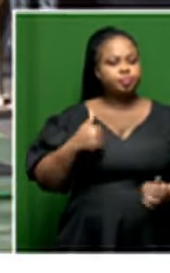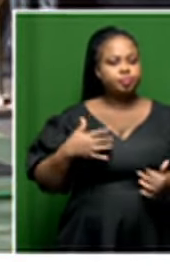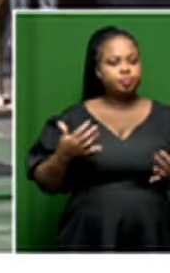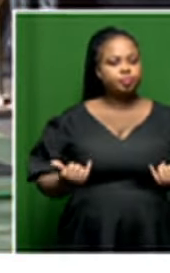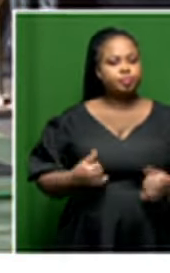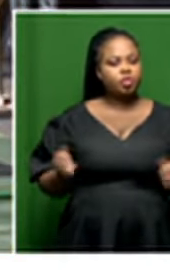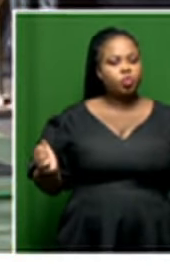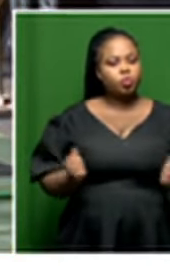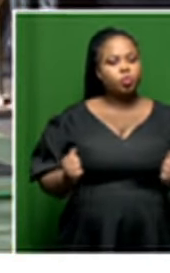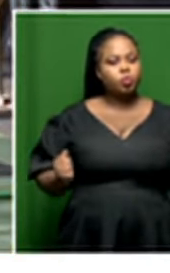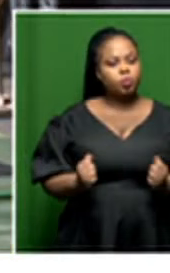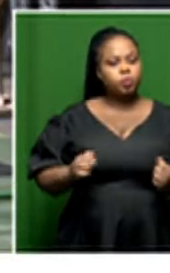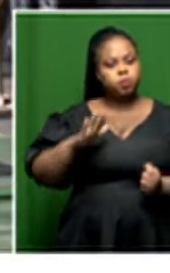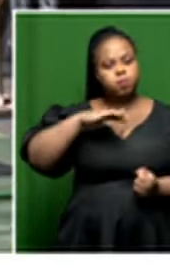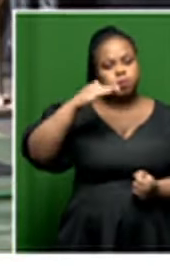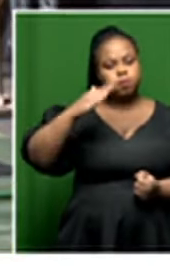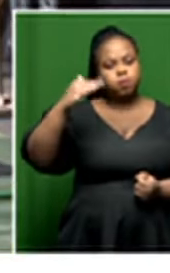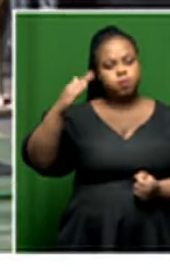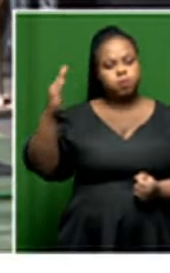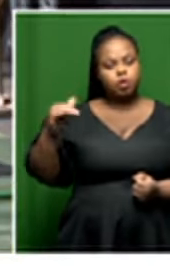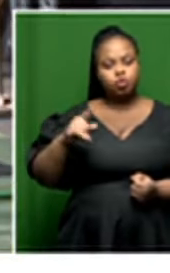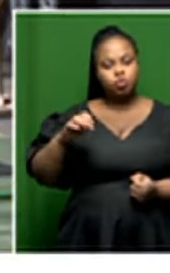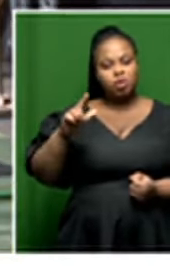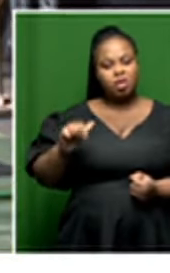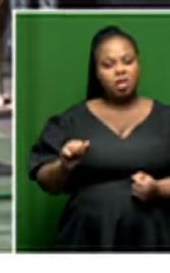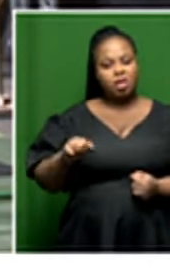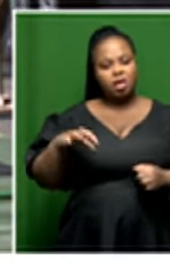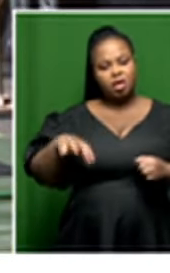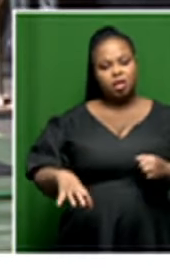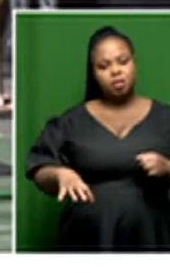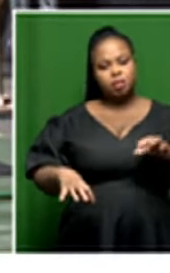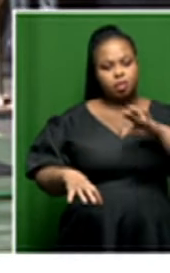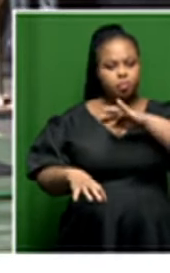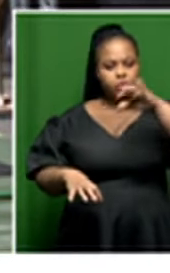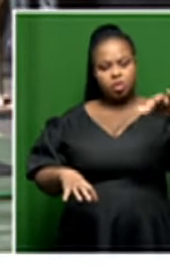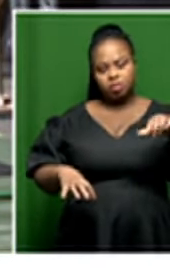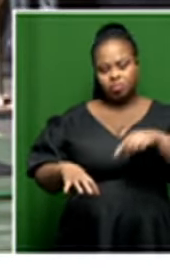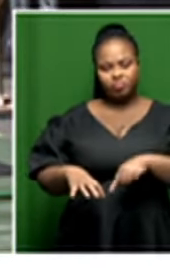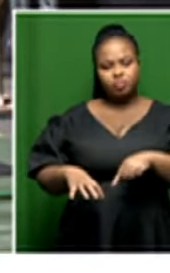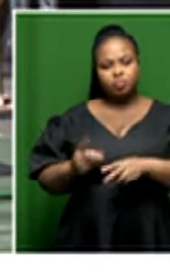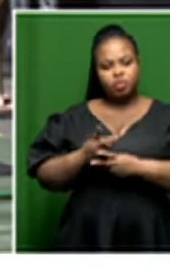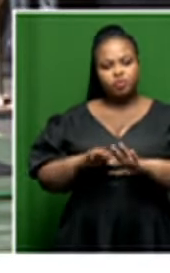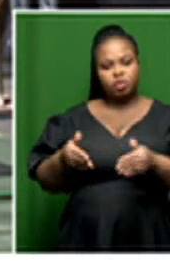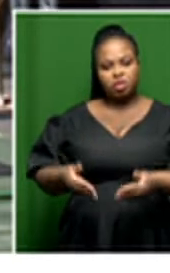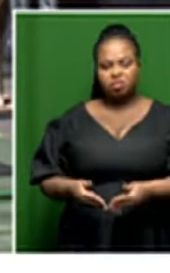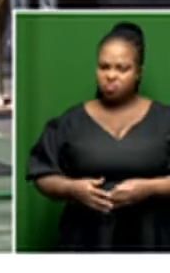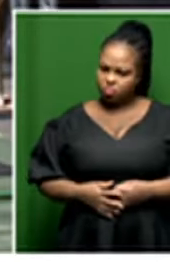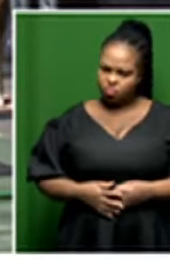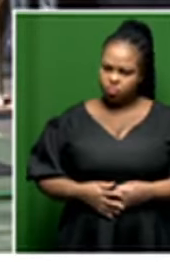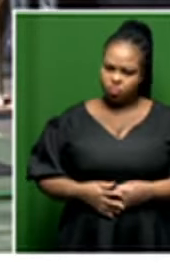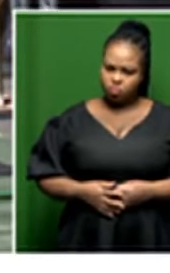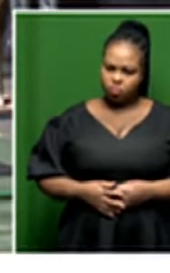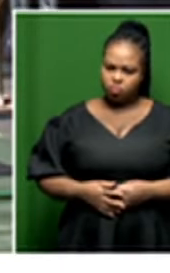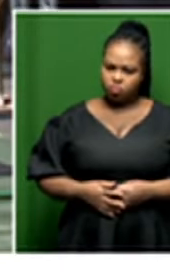are at Tababusi at the foothills, where Tsepo Tshola will be laid to rest this morning. We have seen His Majesty coming